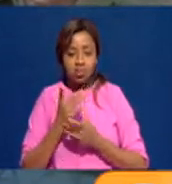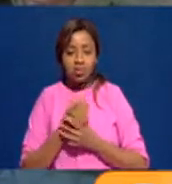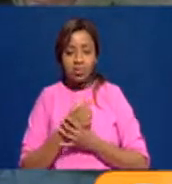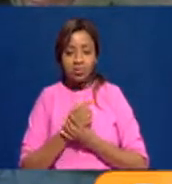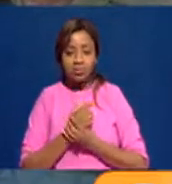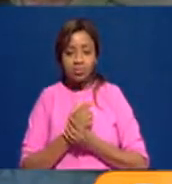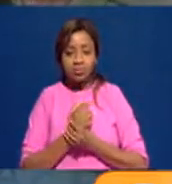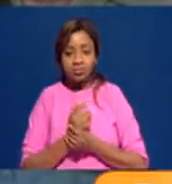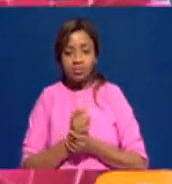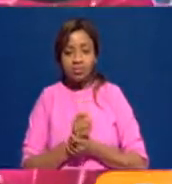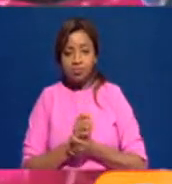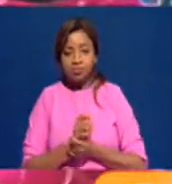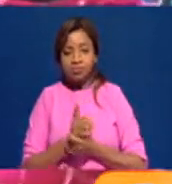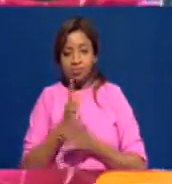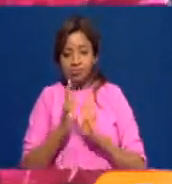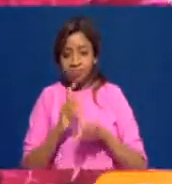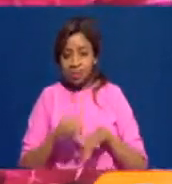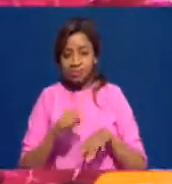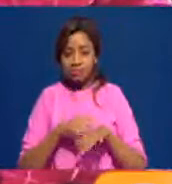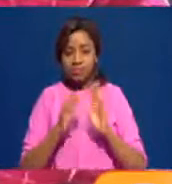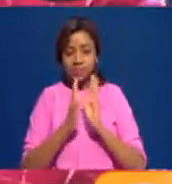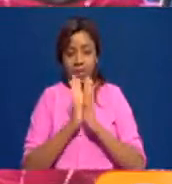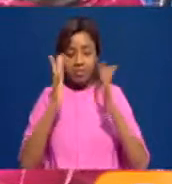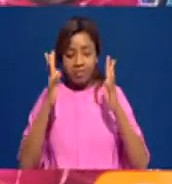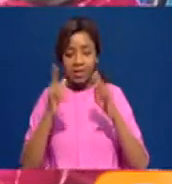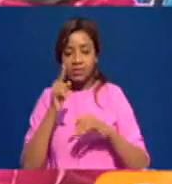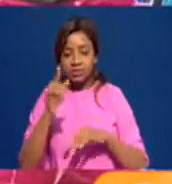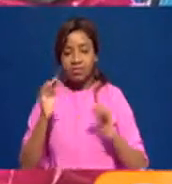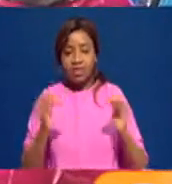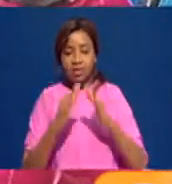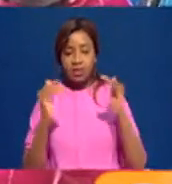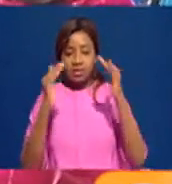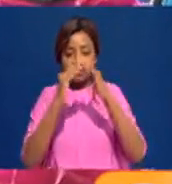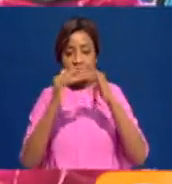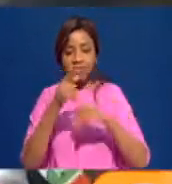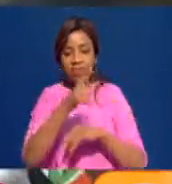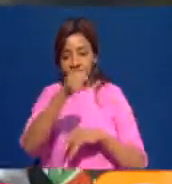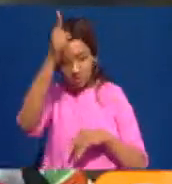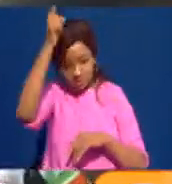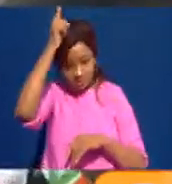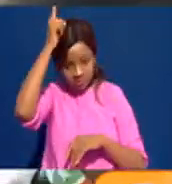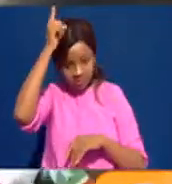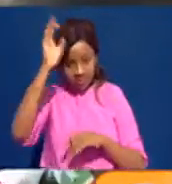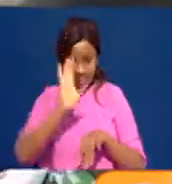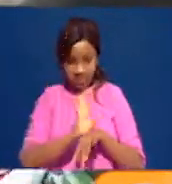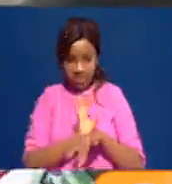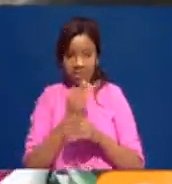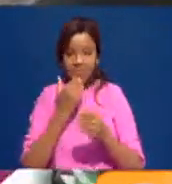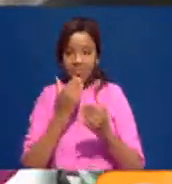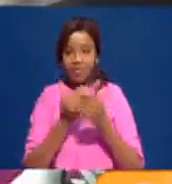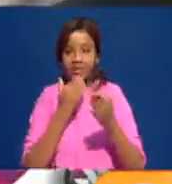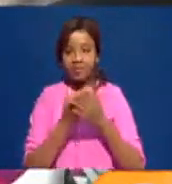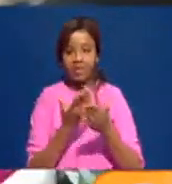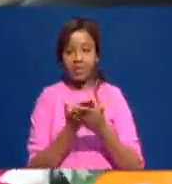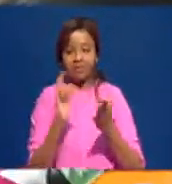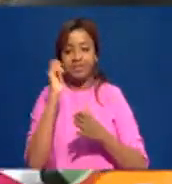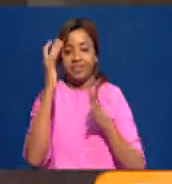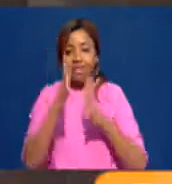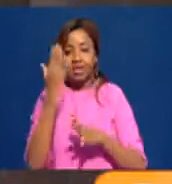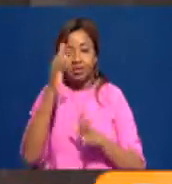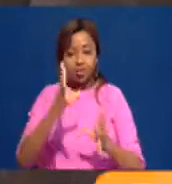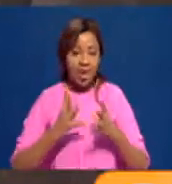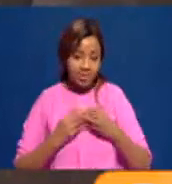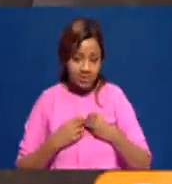in celebrating Christmas at his rural church in Olendem, thanked Kenyans for embracing peace and